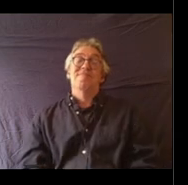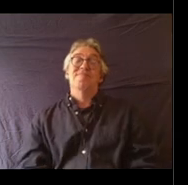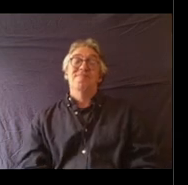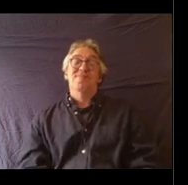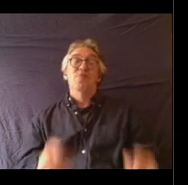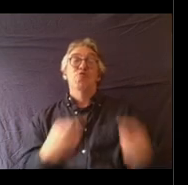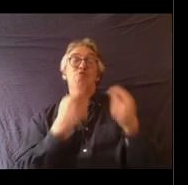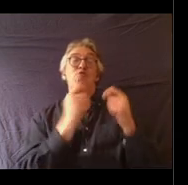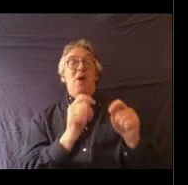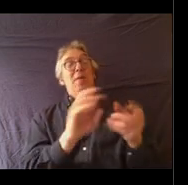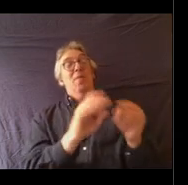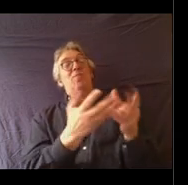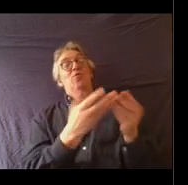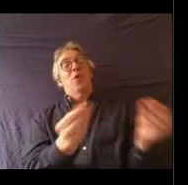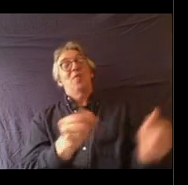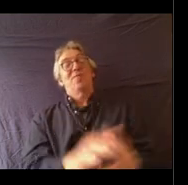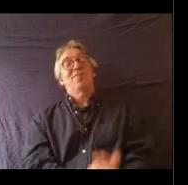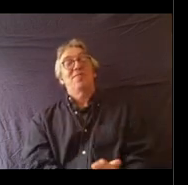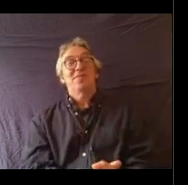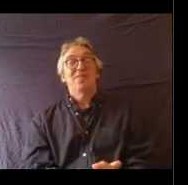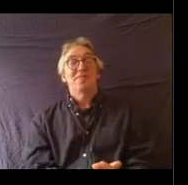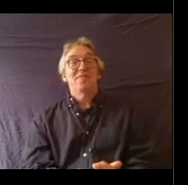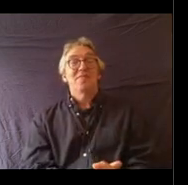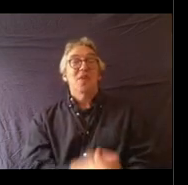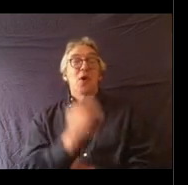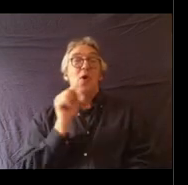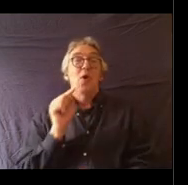to solve them. In terms of